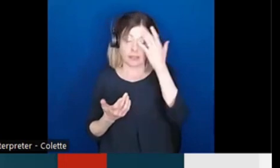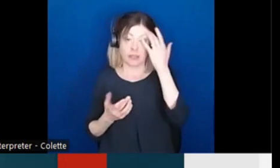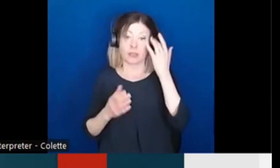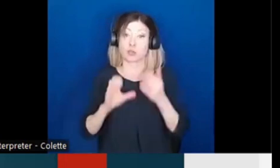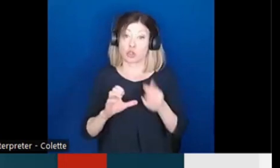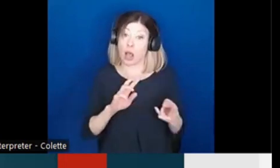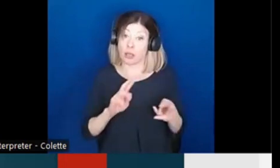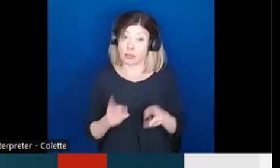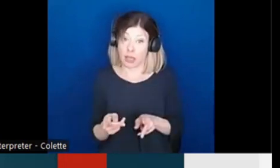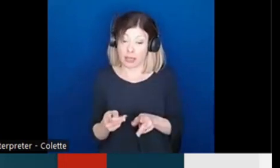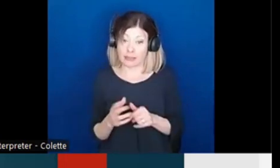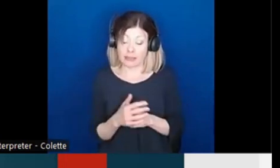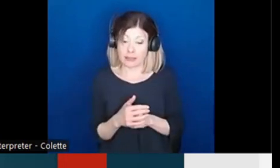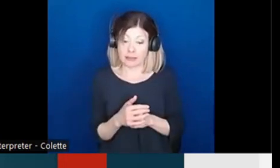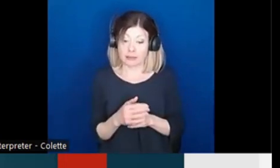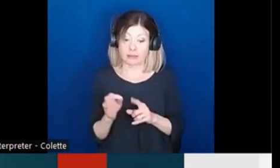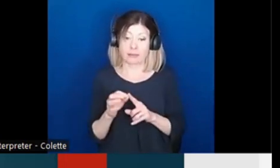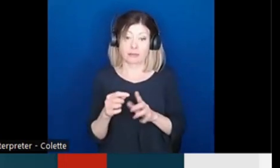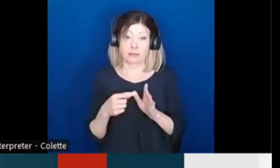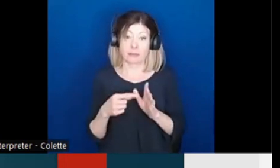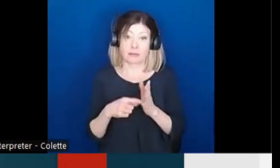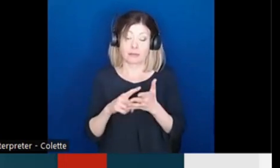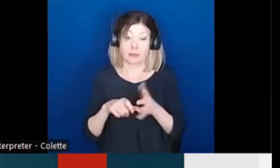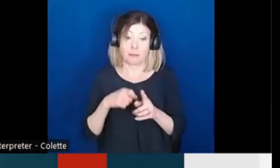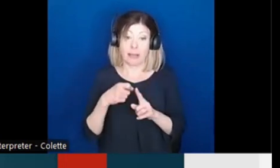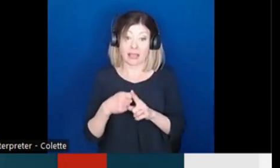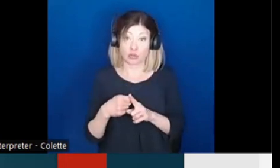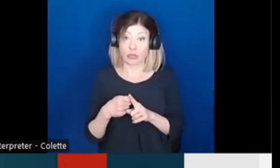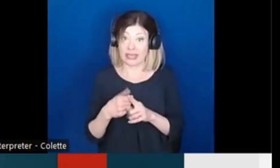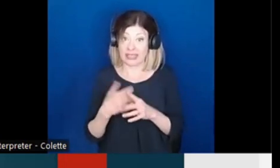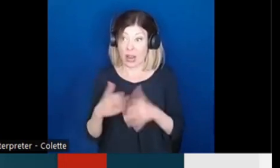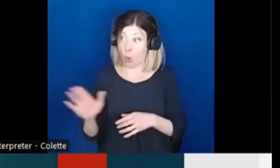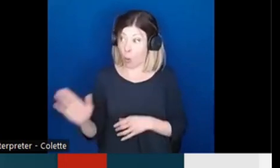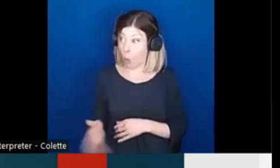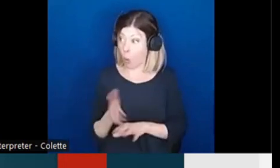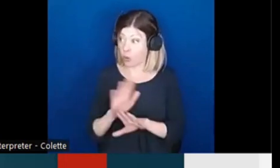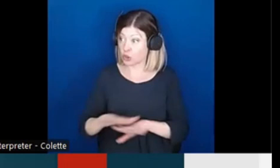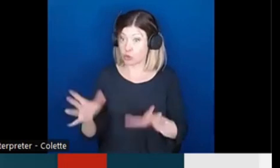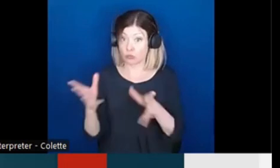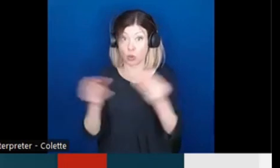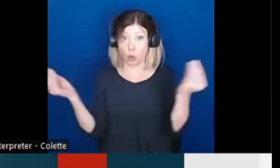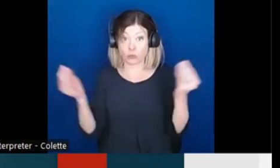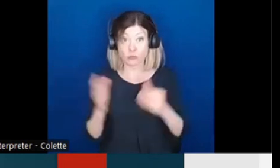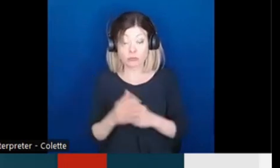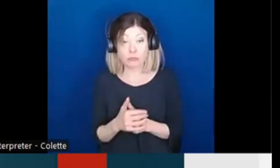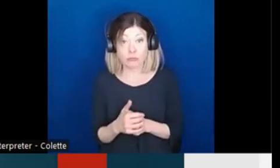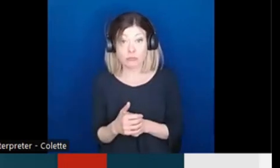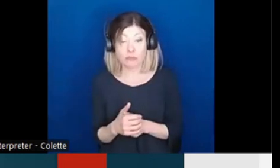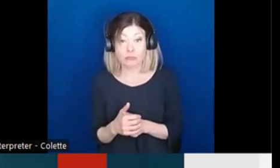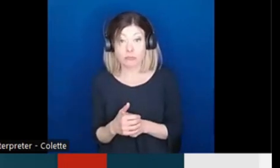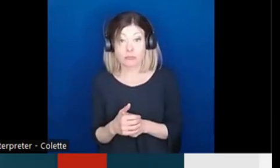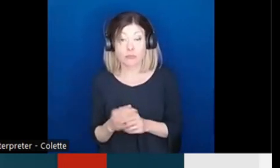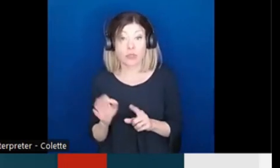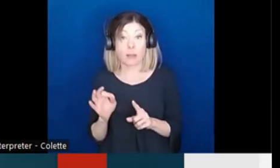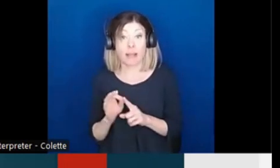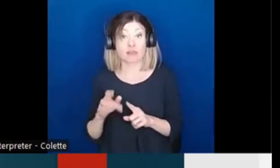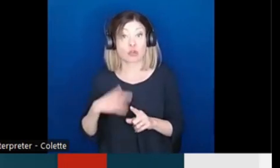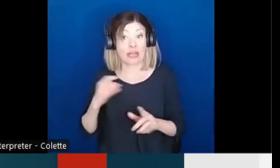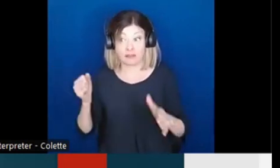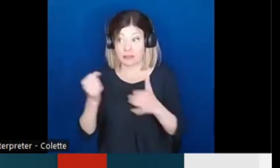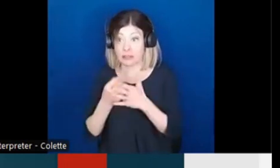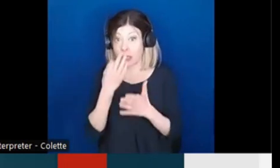dies. Patrick has lost his entire family, Mr. Brontë. He lived until he's